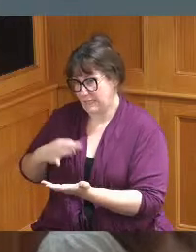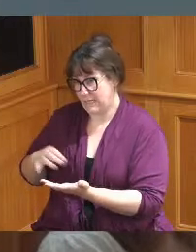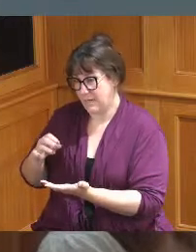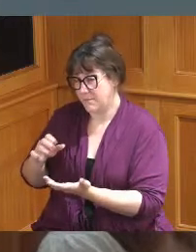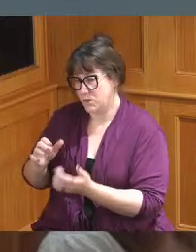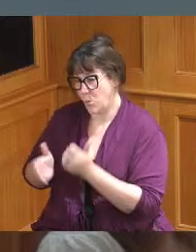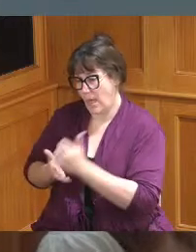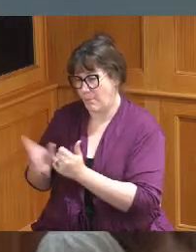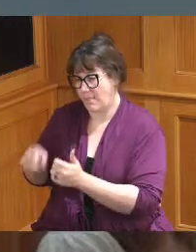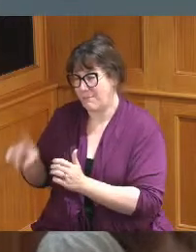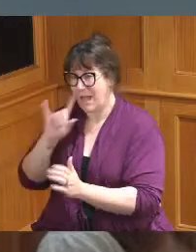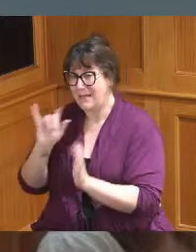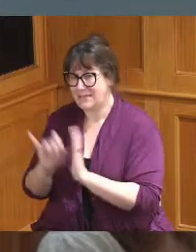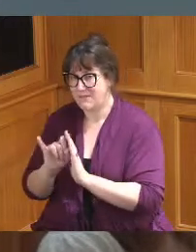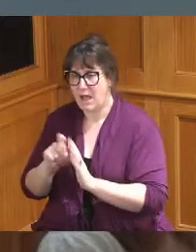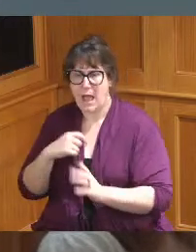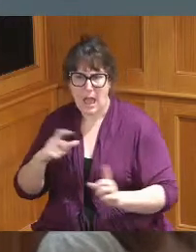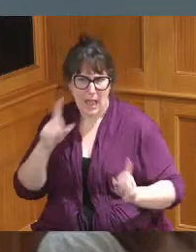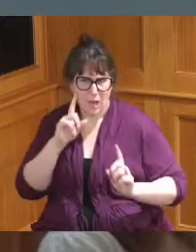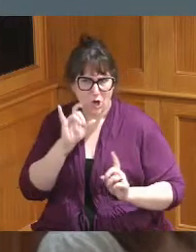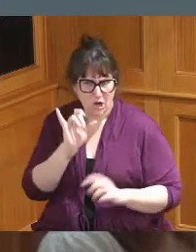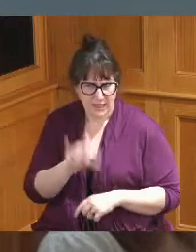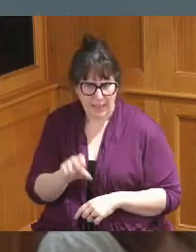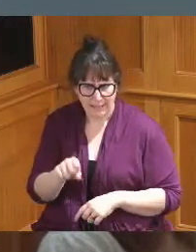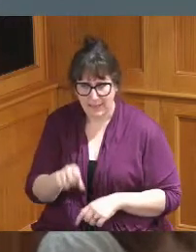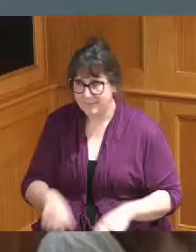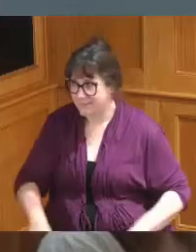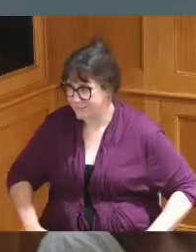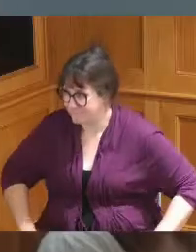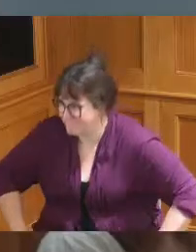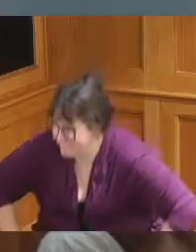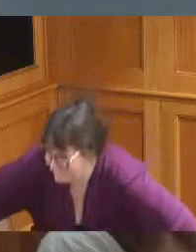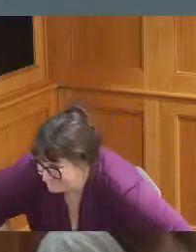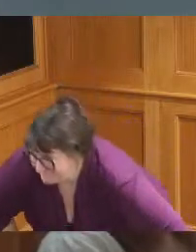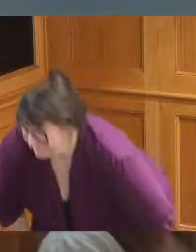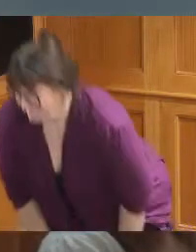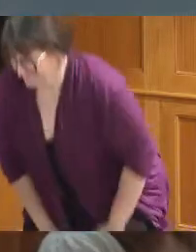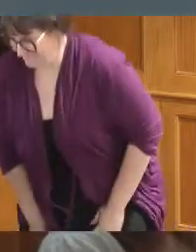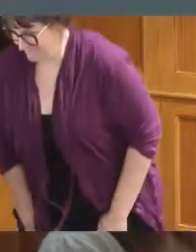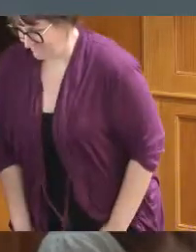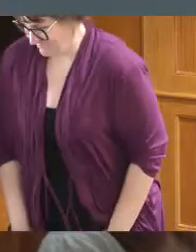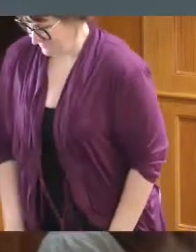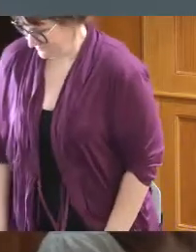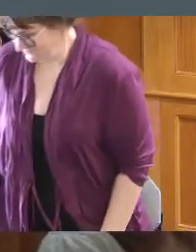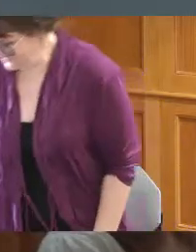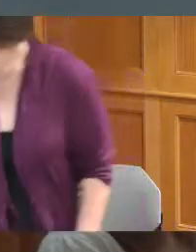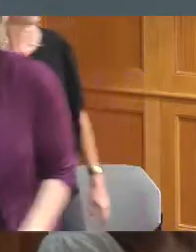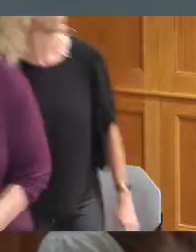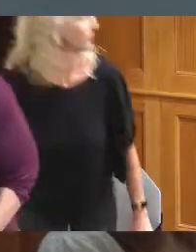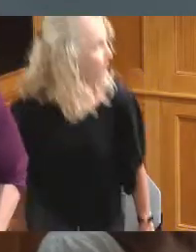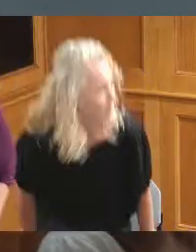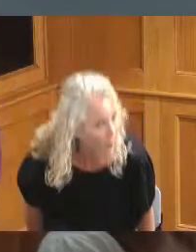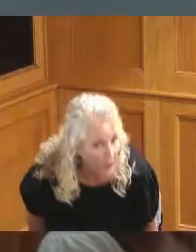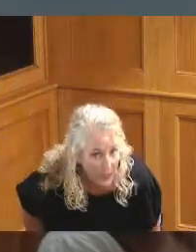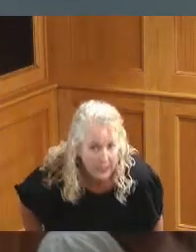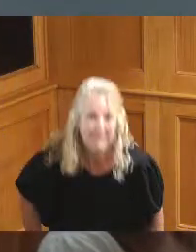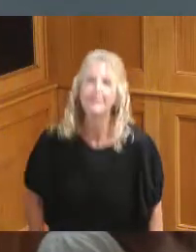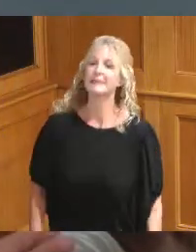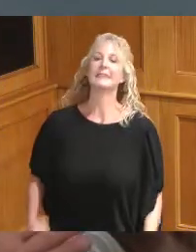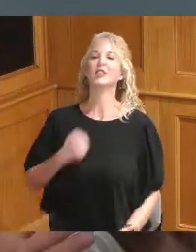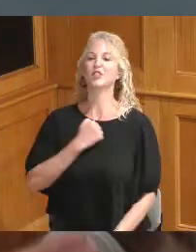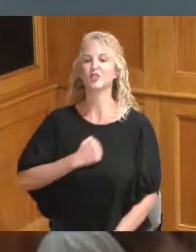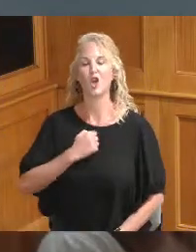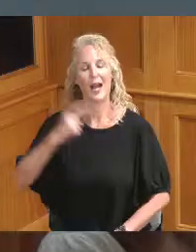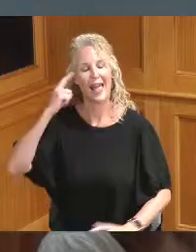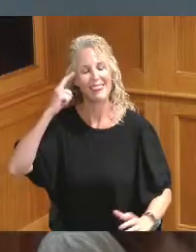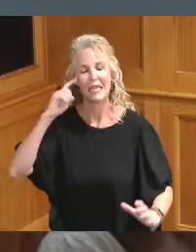owners identify solutions by removing their downspouts. Yes. So I think it was a lack of clarity in the way that we presented. So